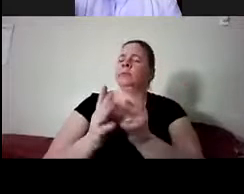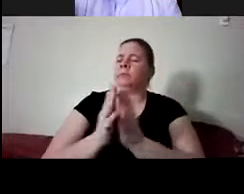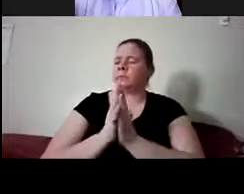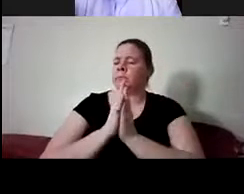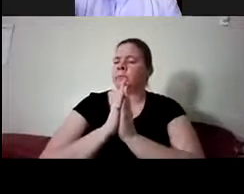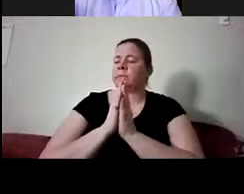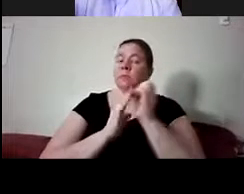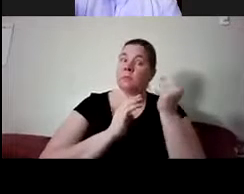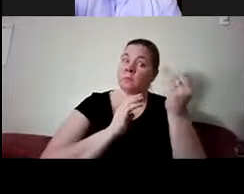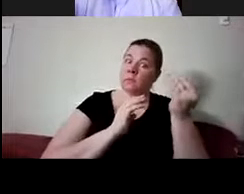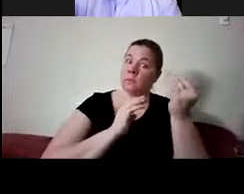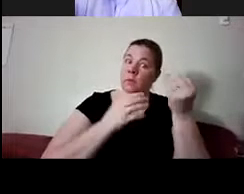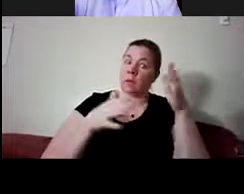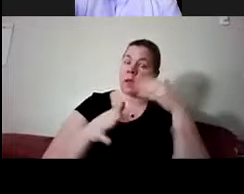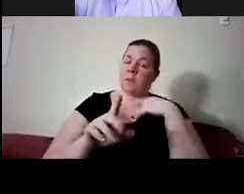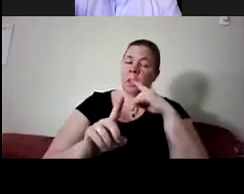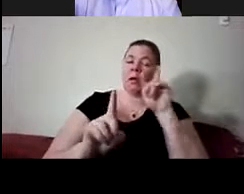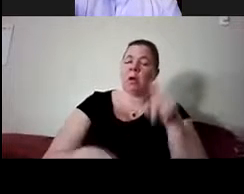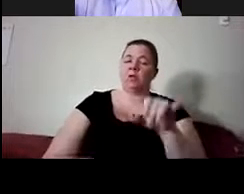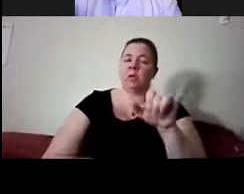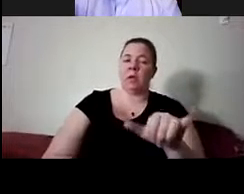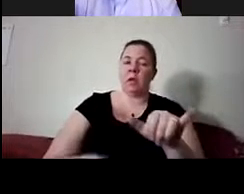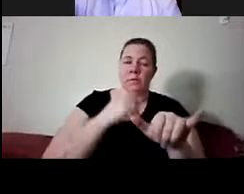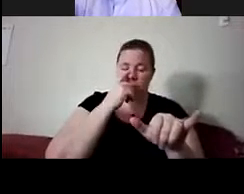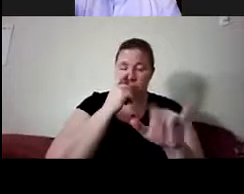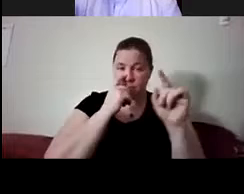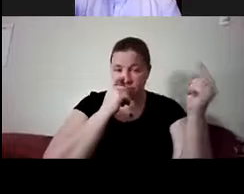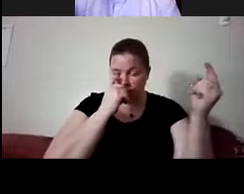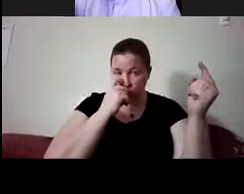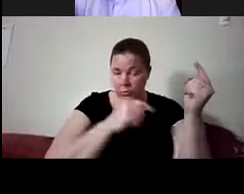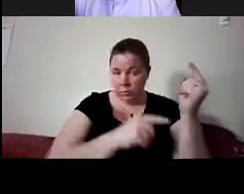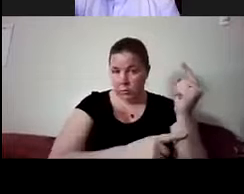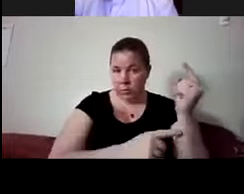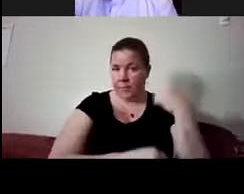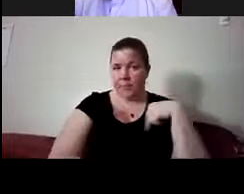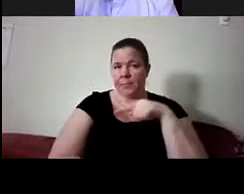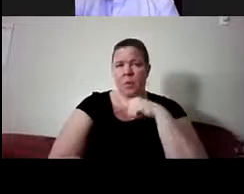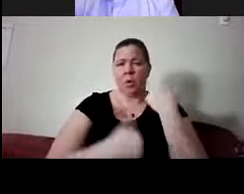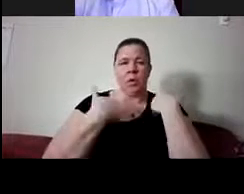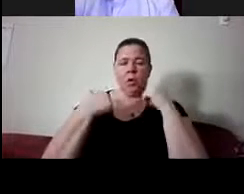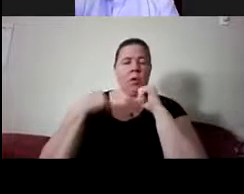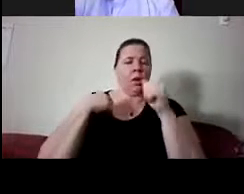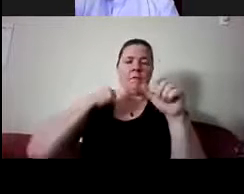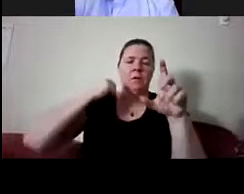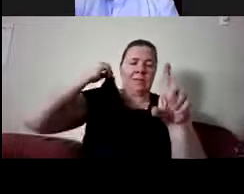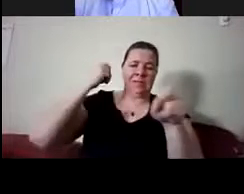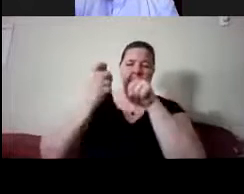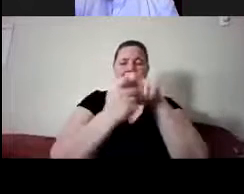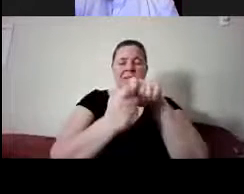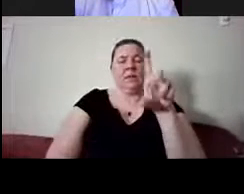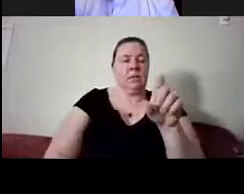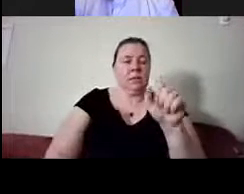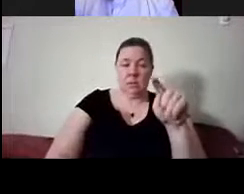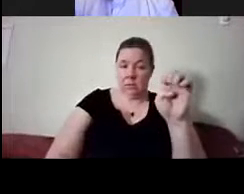All right, so let me answer that. So first and foremost, we don't have a date, an exact date, just so you